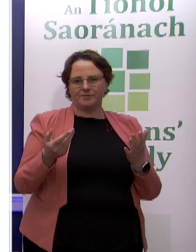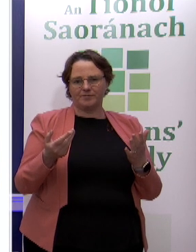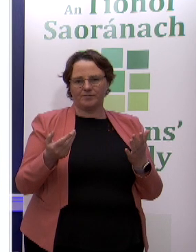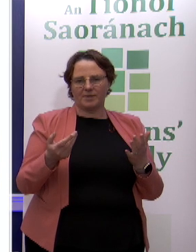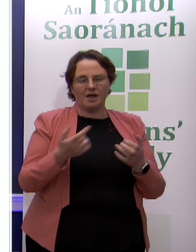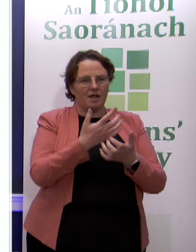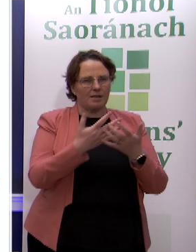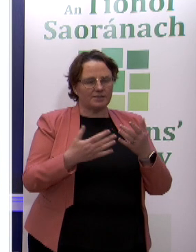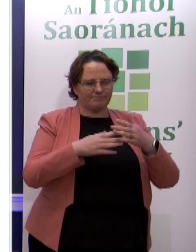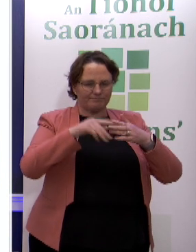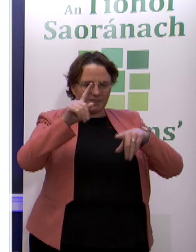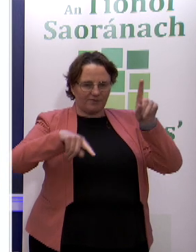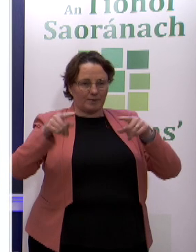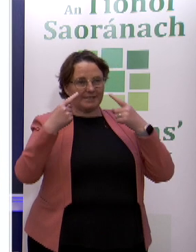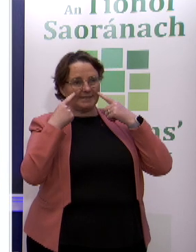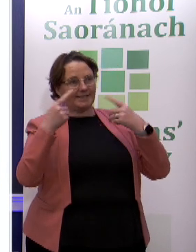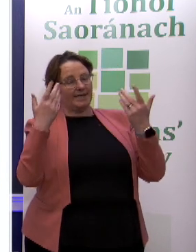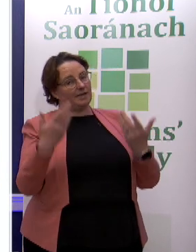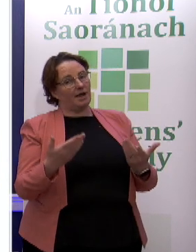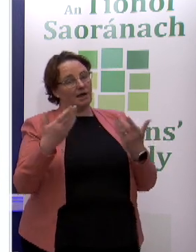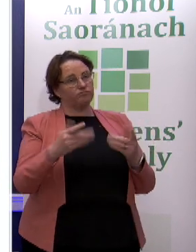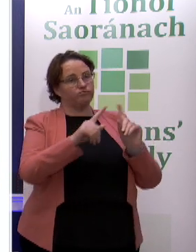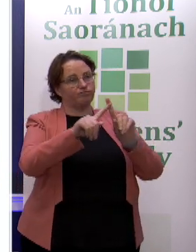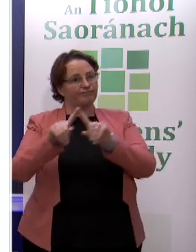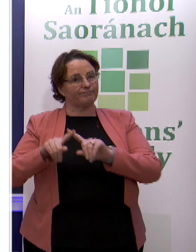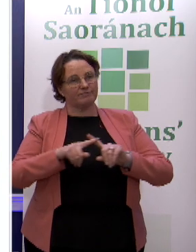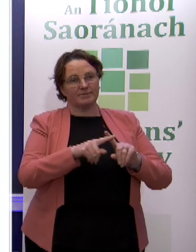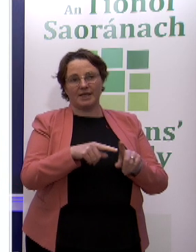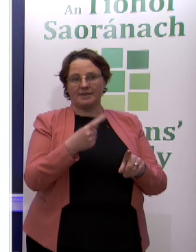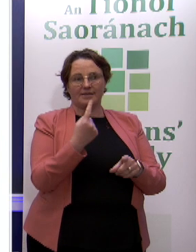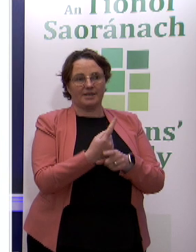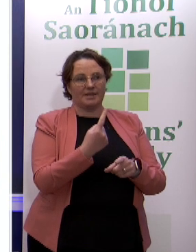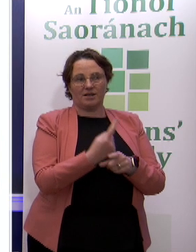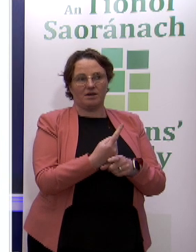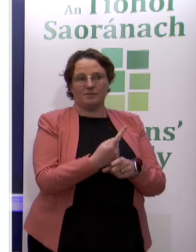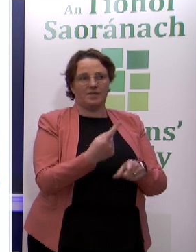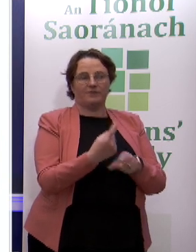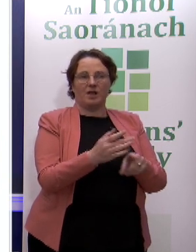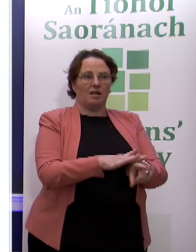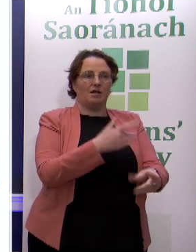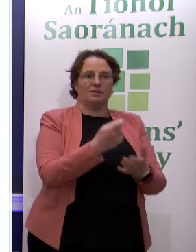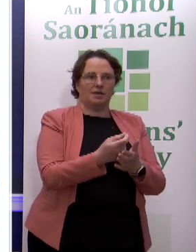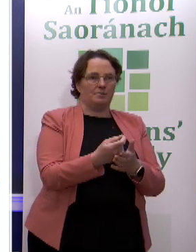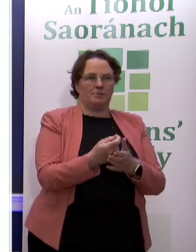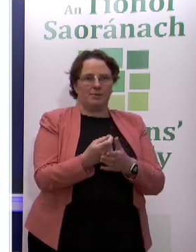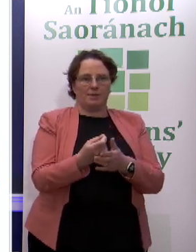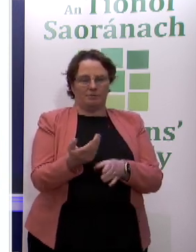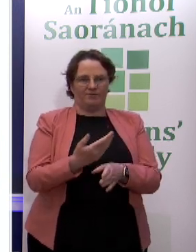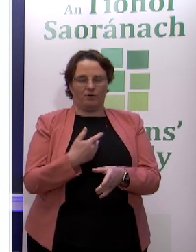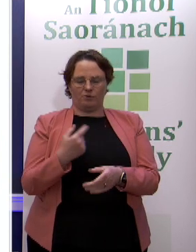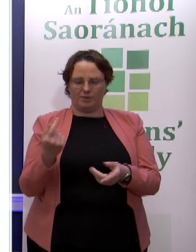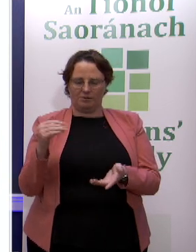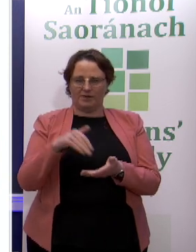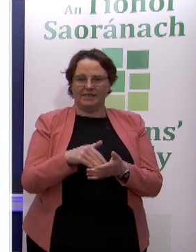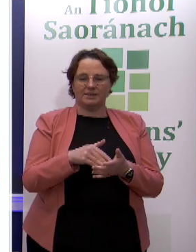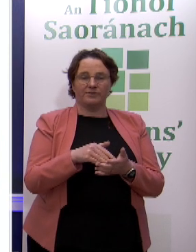of the diversity that we see on our planet has been here for much, much longer than us. And in fact, if you condensed the